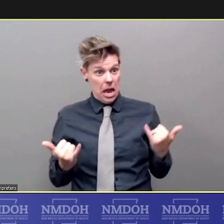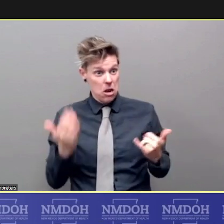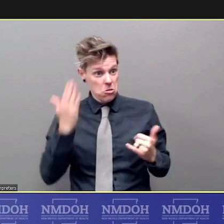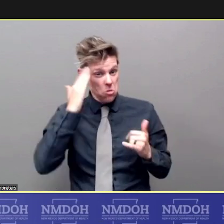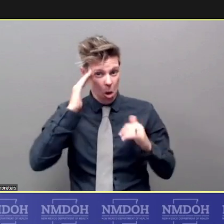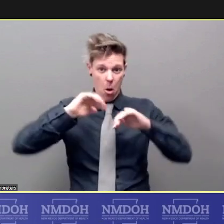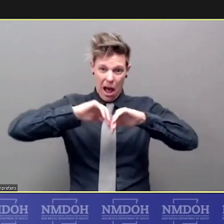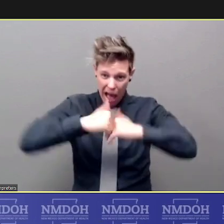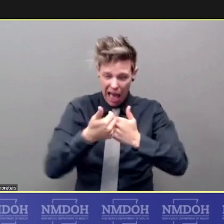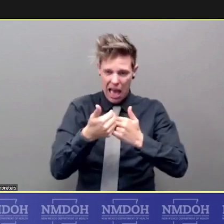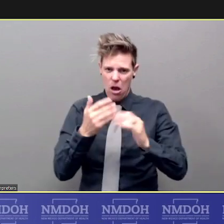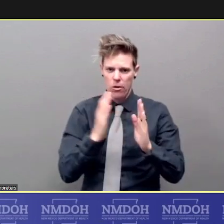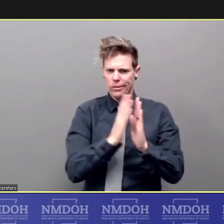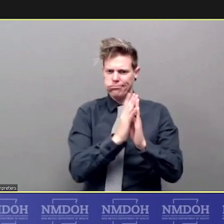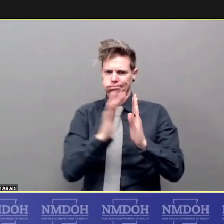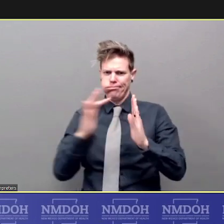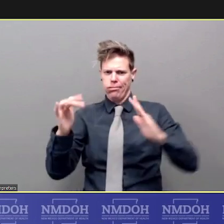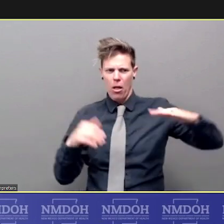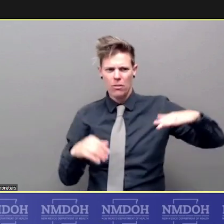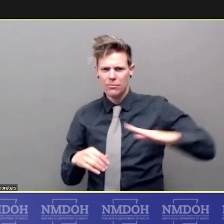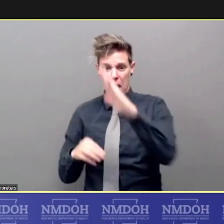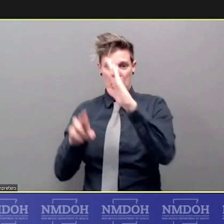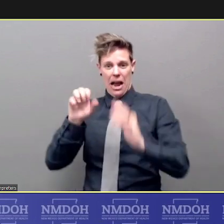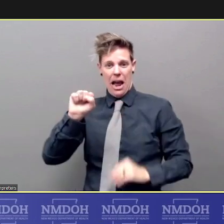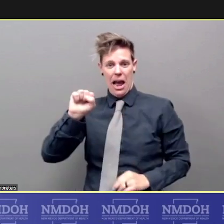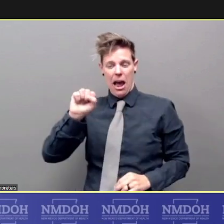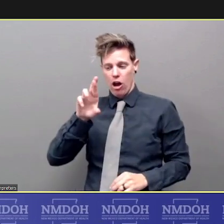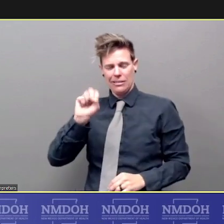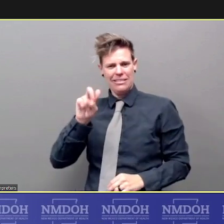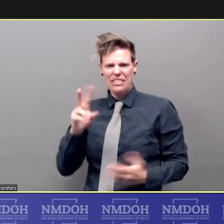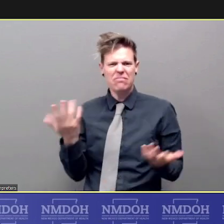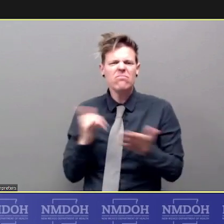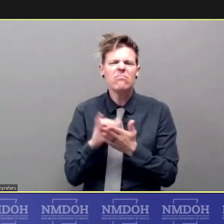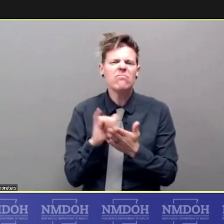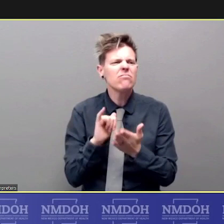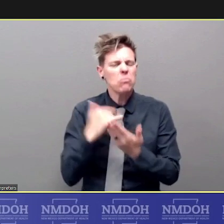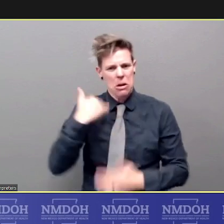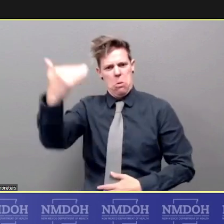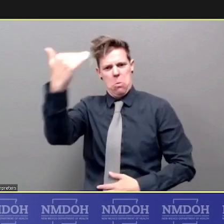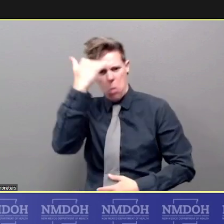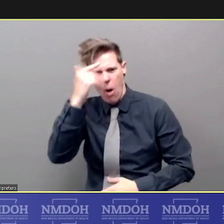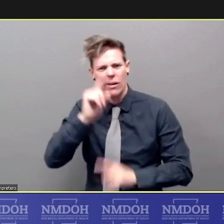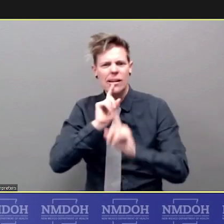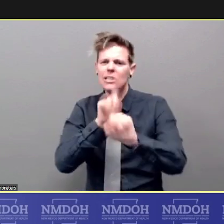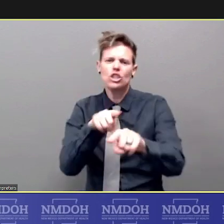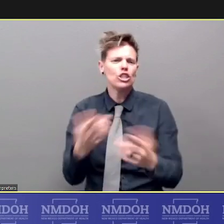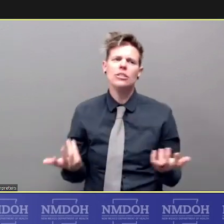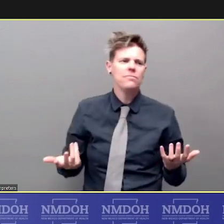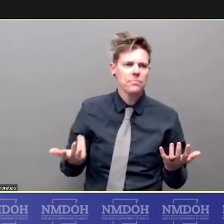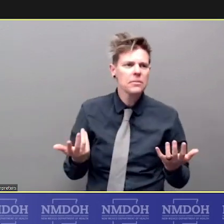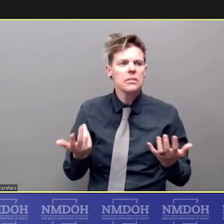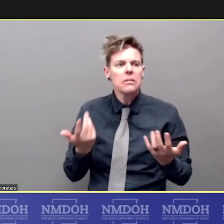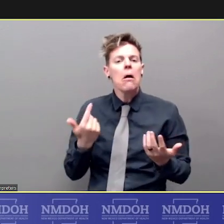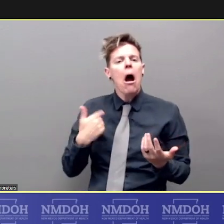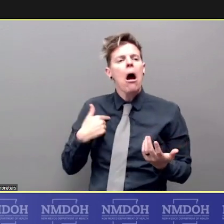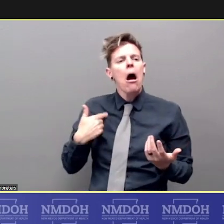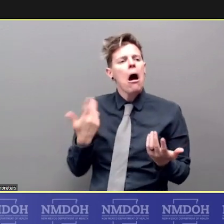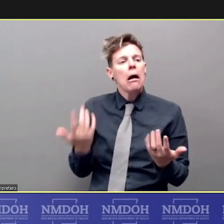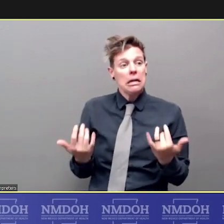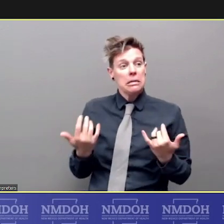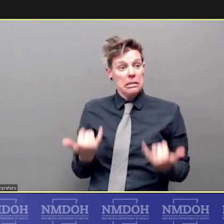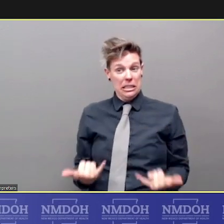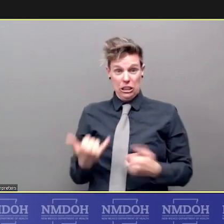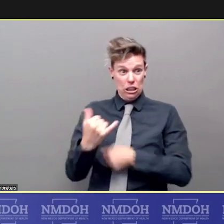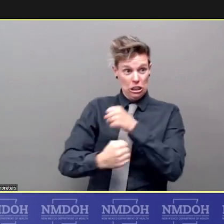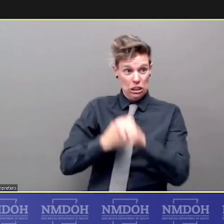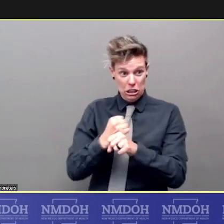think if we're lucky, we'll know that we'll have some predictions this year. But let's ask Dr. Duran what